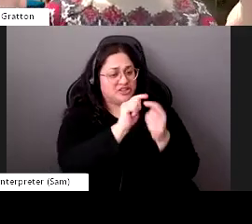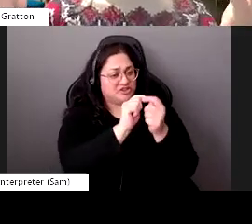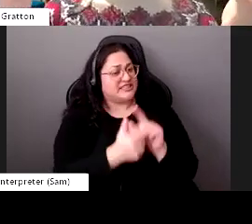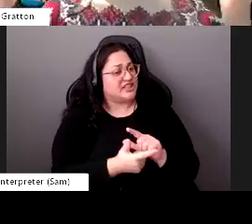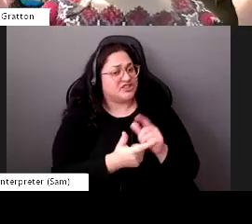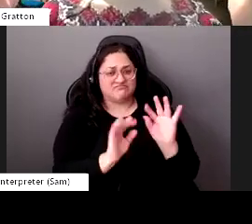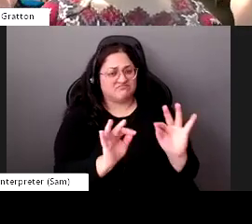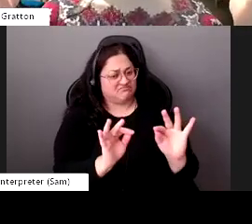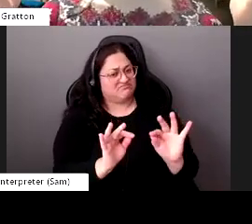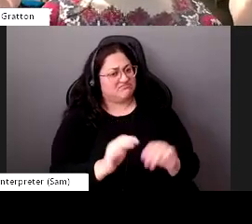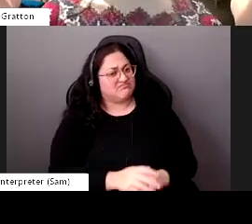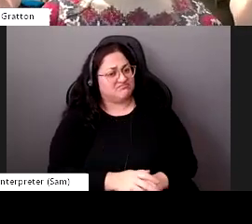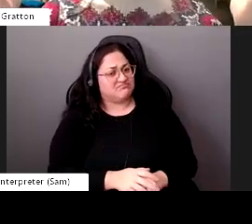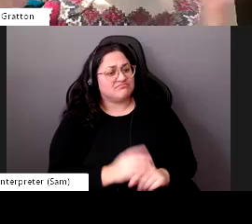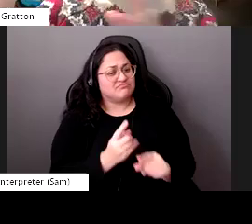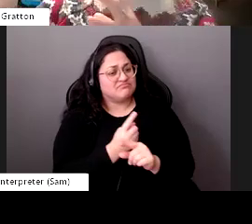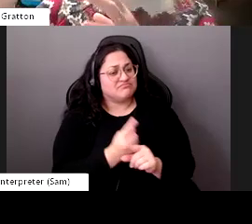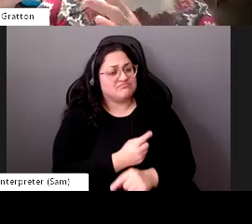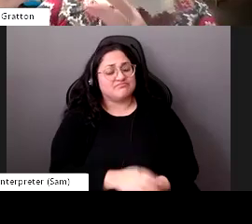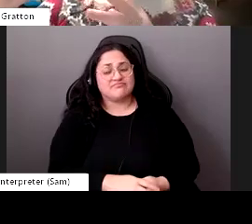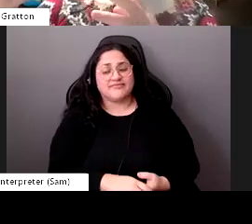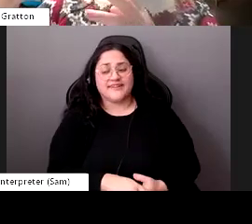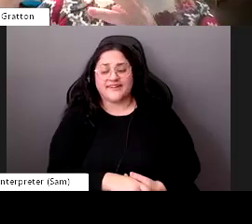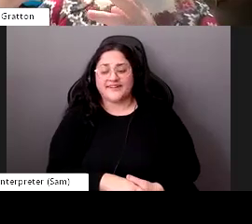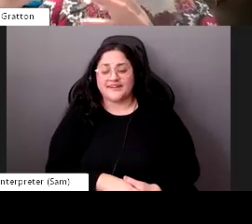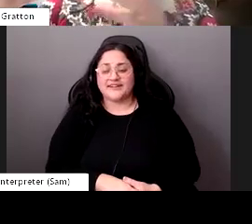if I wanted to, maybe, for example, I have an office,